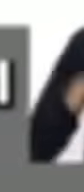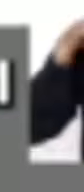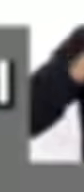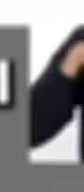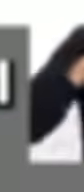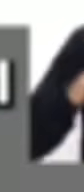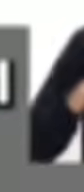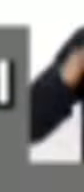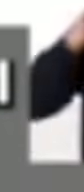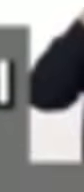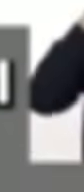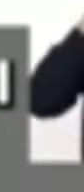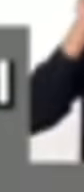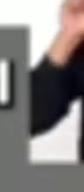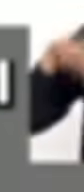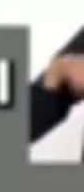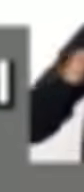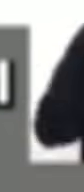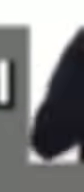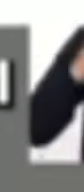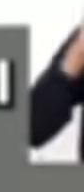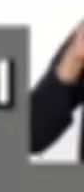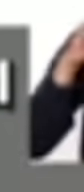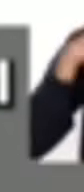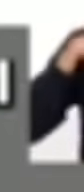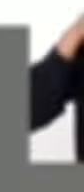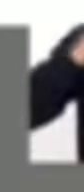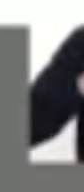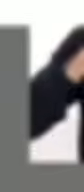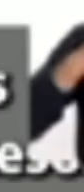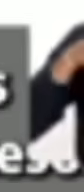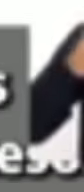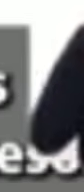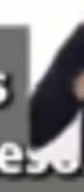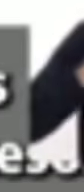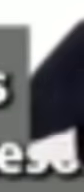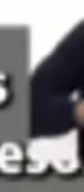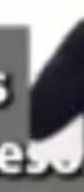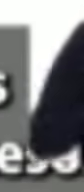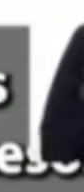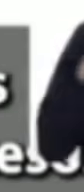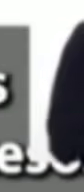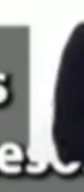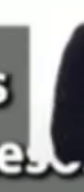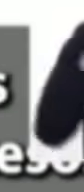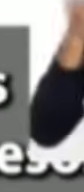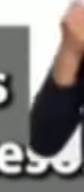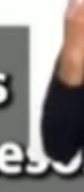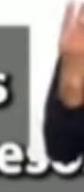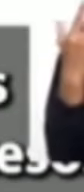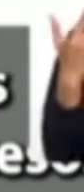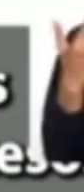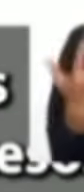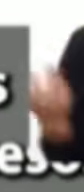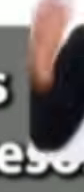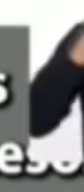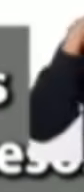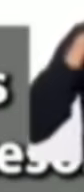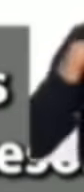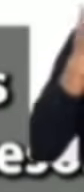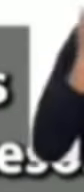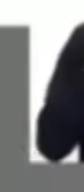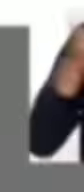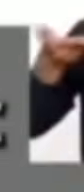date, Singapore and Peru have ratified the free trade agreement. We look forward to other members similarly